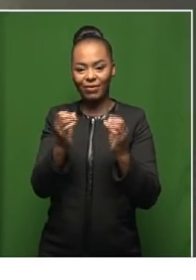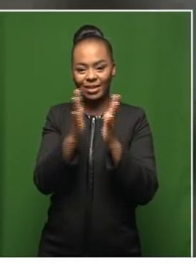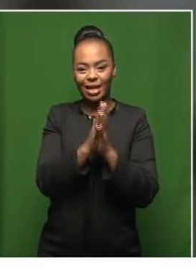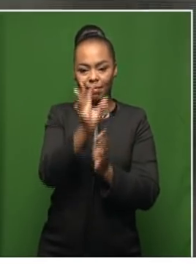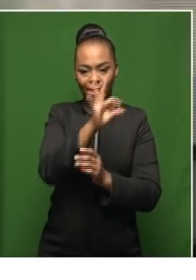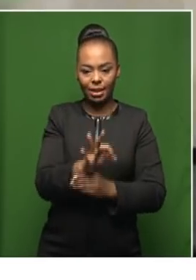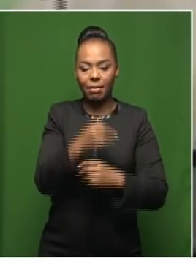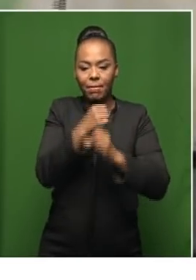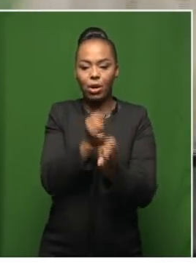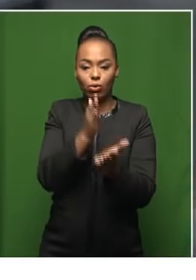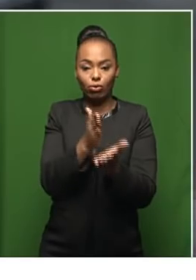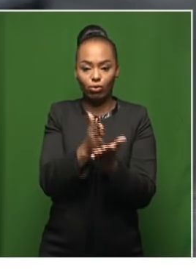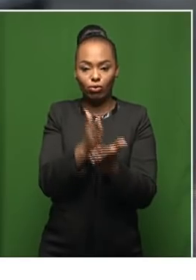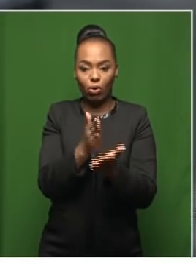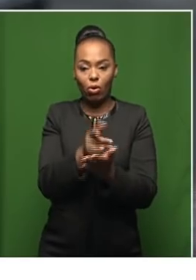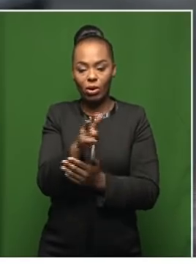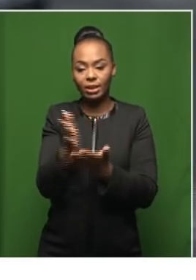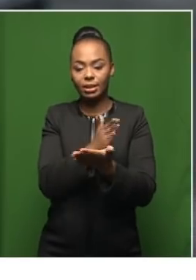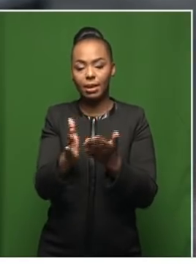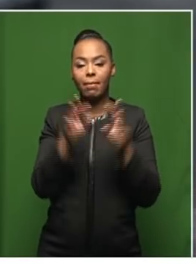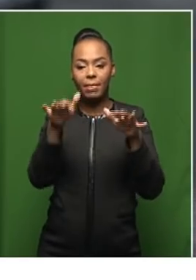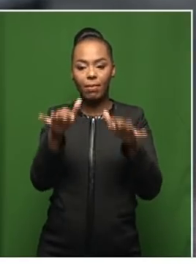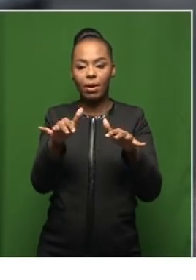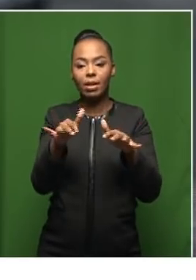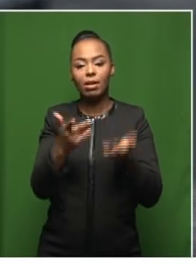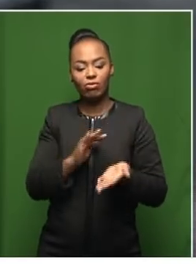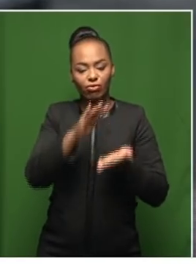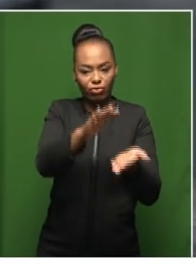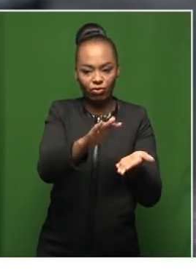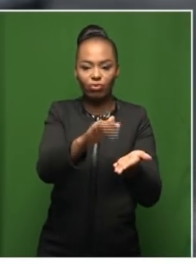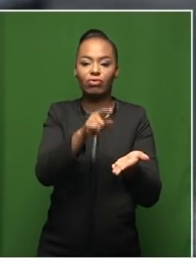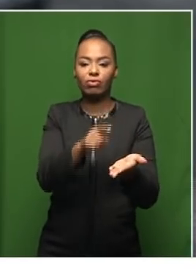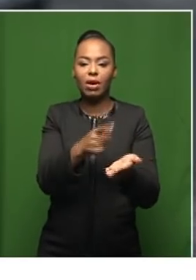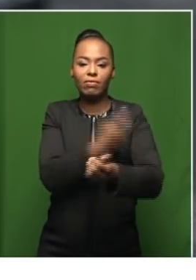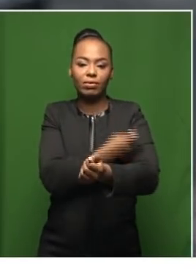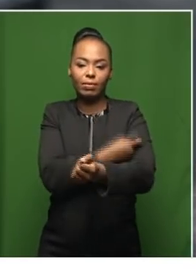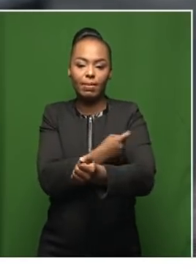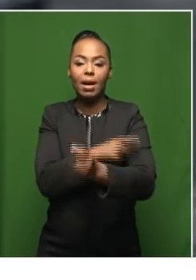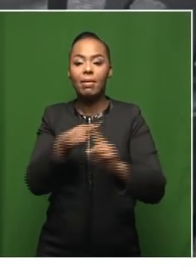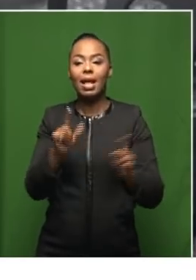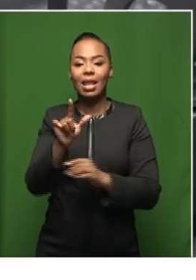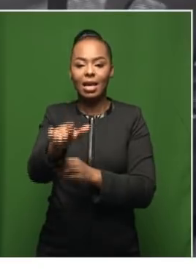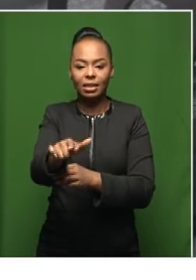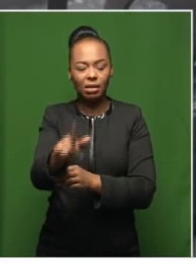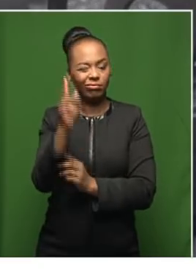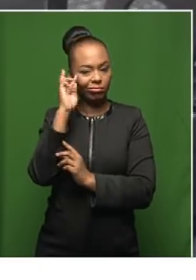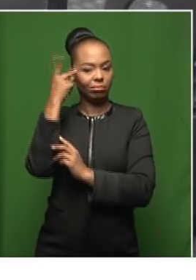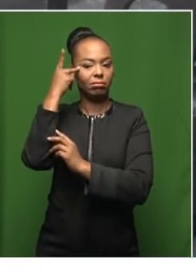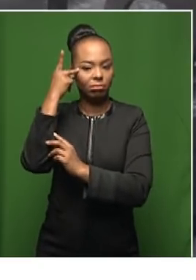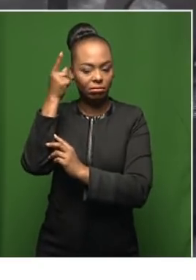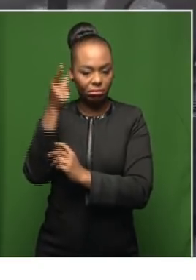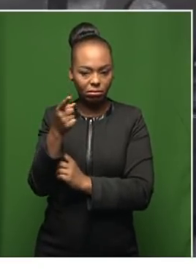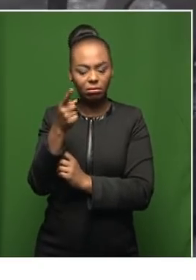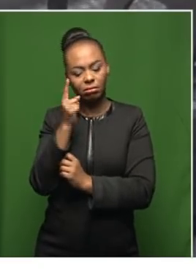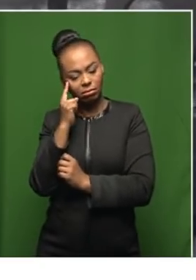to ensure that at least some people we start with some vaccination. But later on, then we had to look at